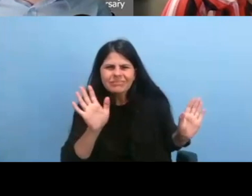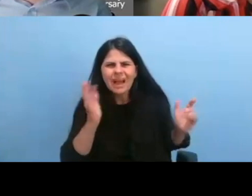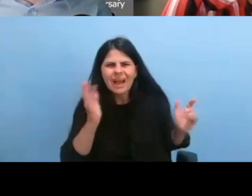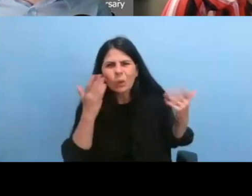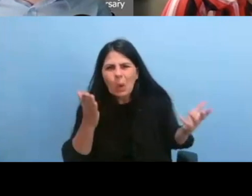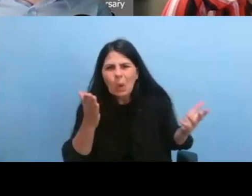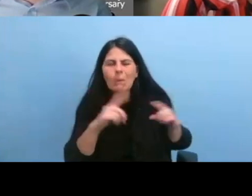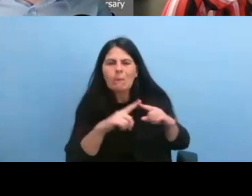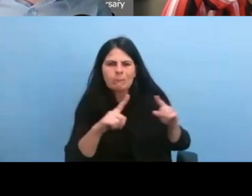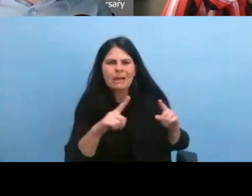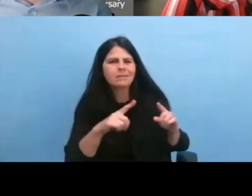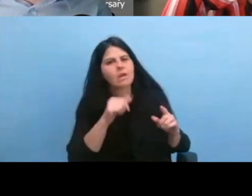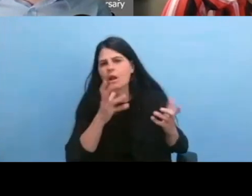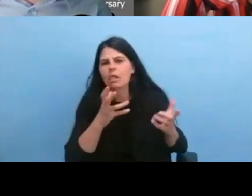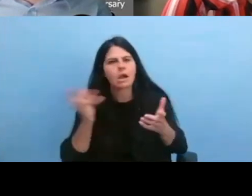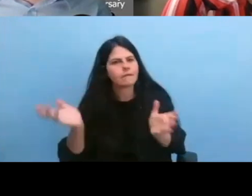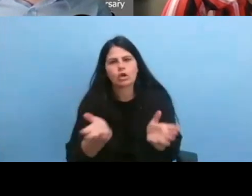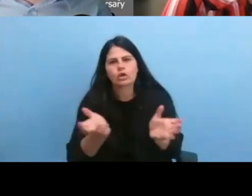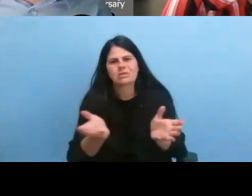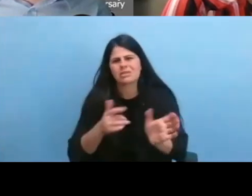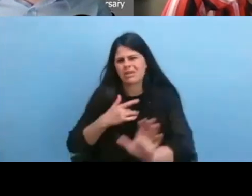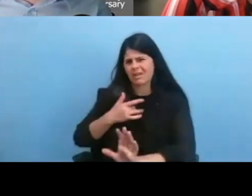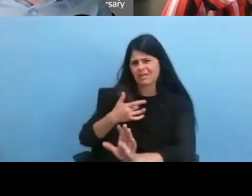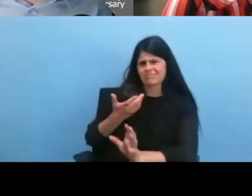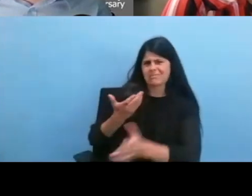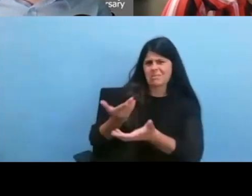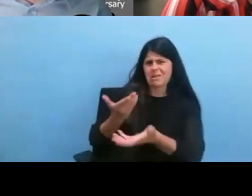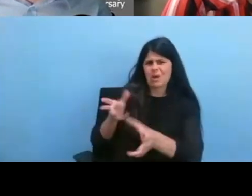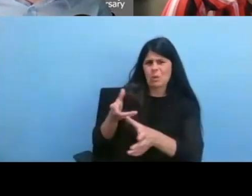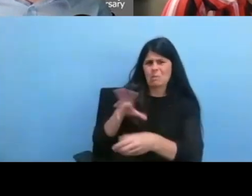I don't know if I want to be in that system, or if I want to